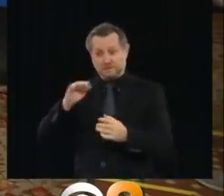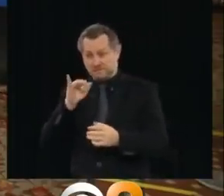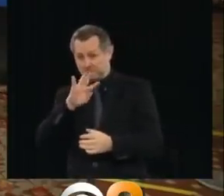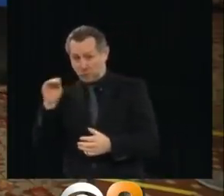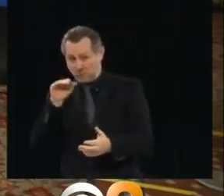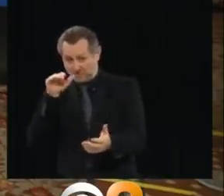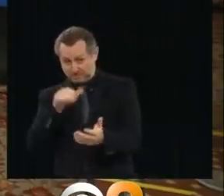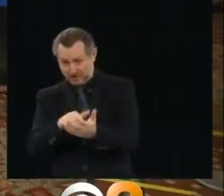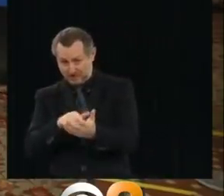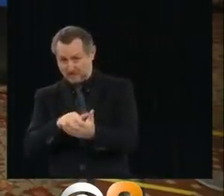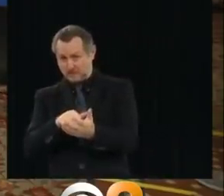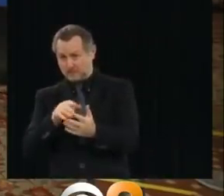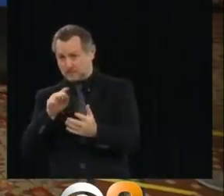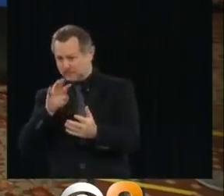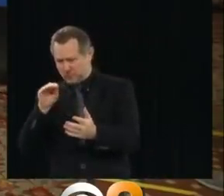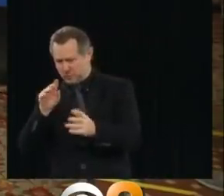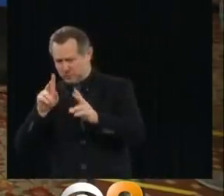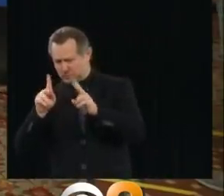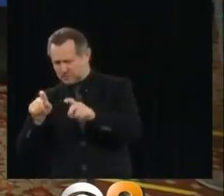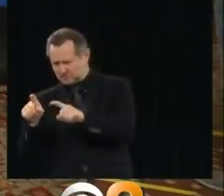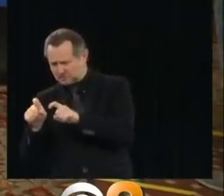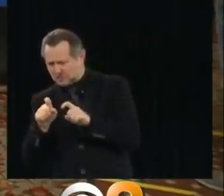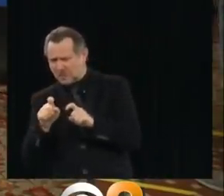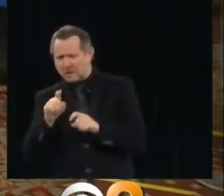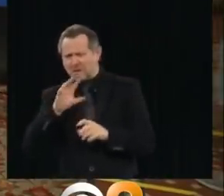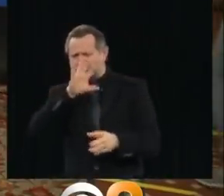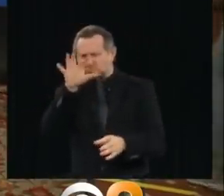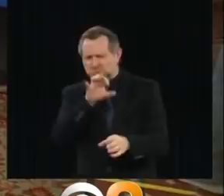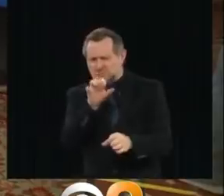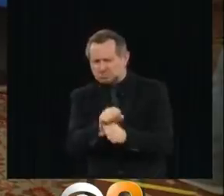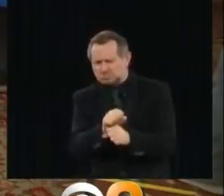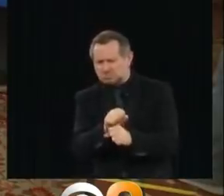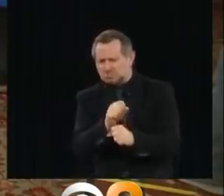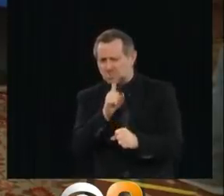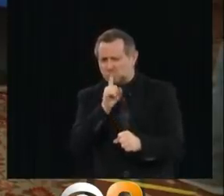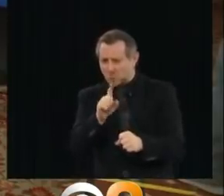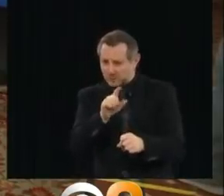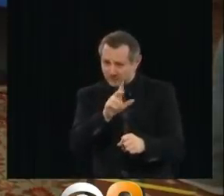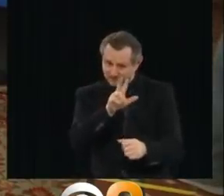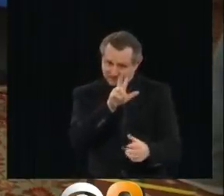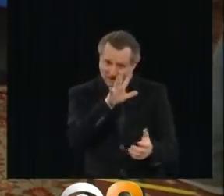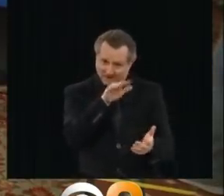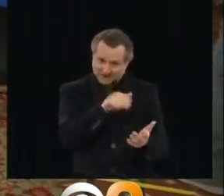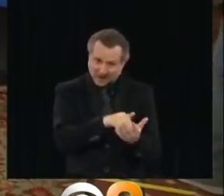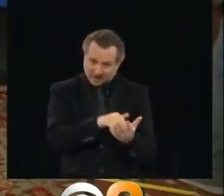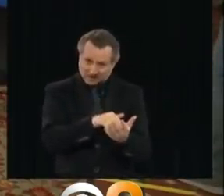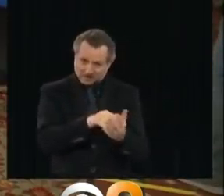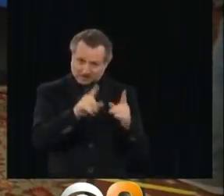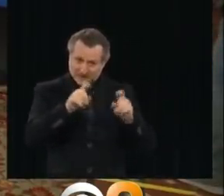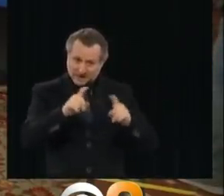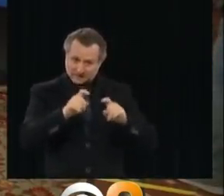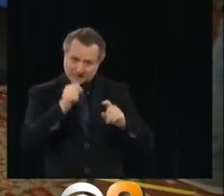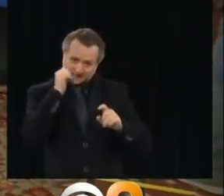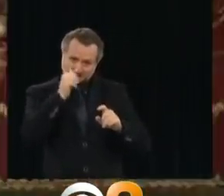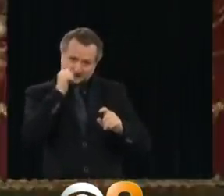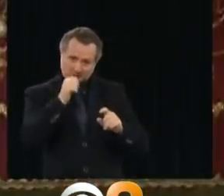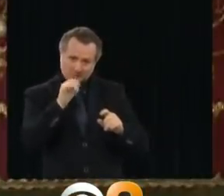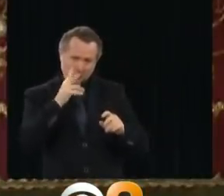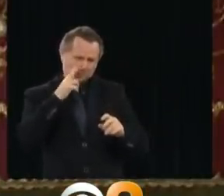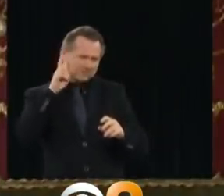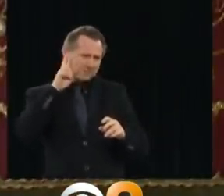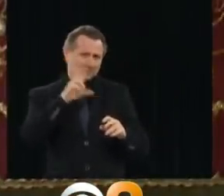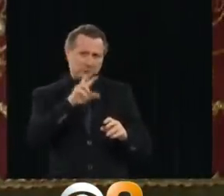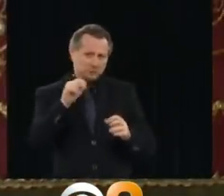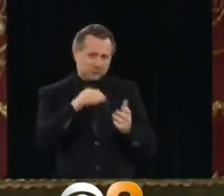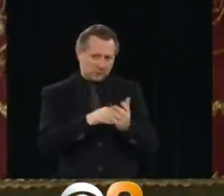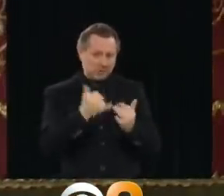day that you saw up on the slide, we have reserved above and beyond that 35,000 tests a day. A couple of days ago, I said it was 30,000. We're now up to